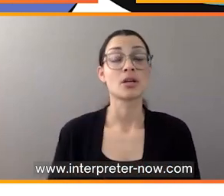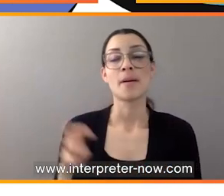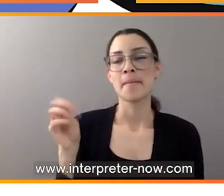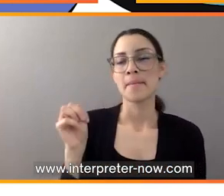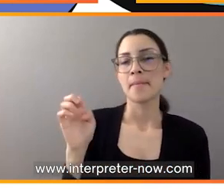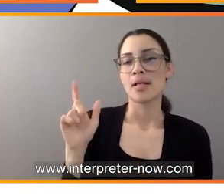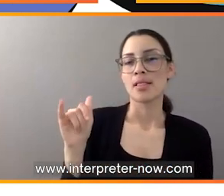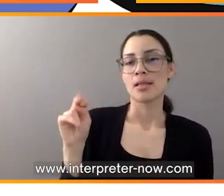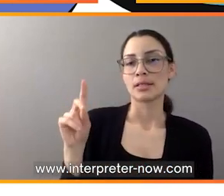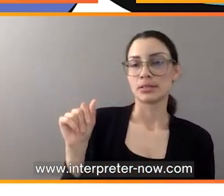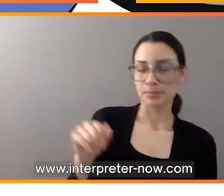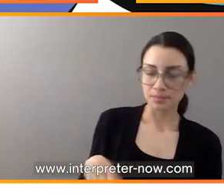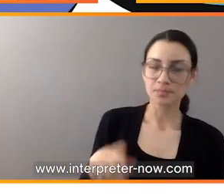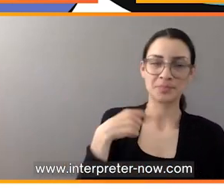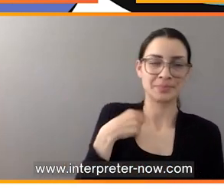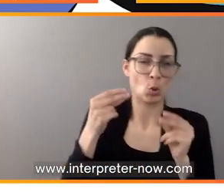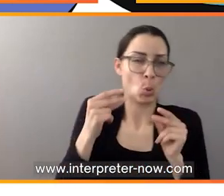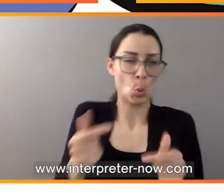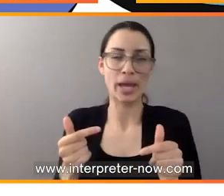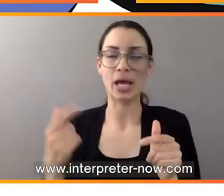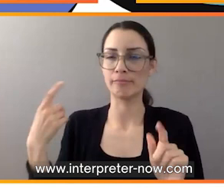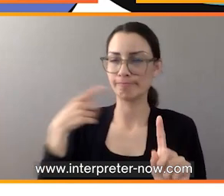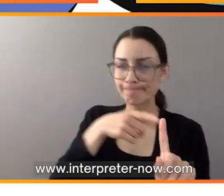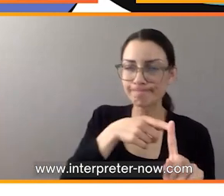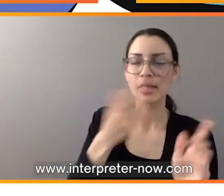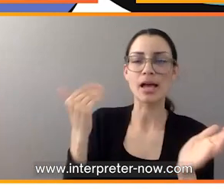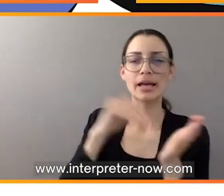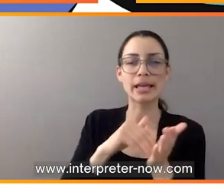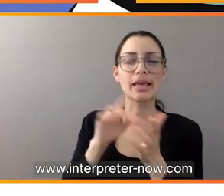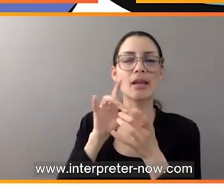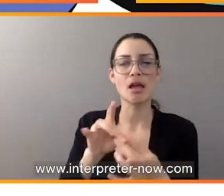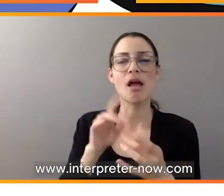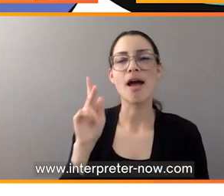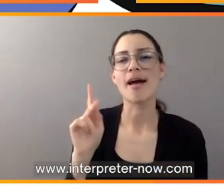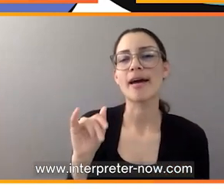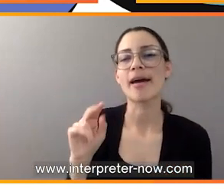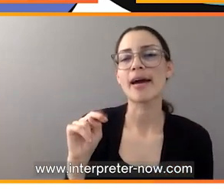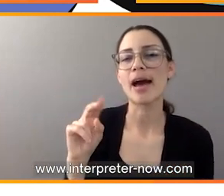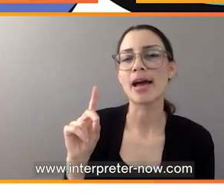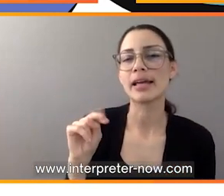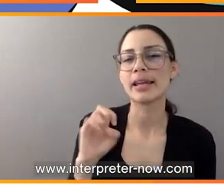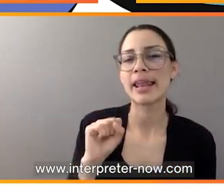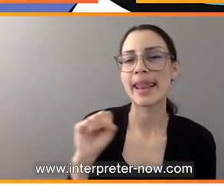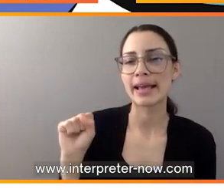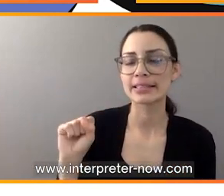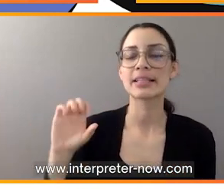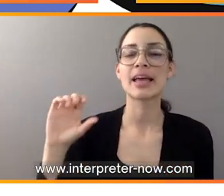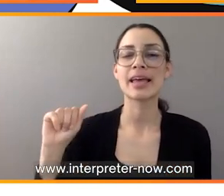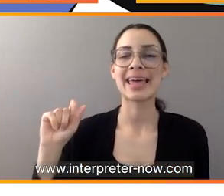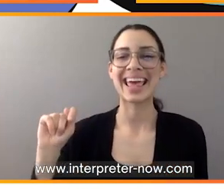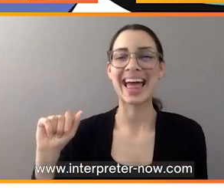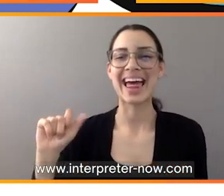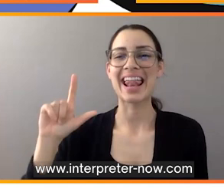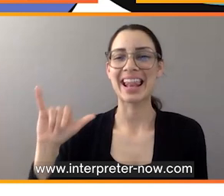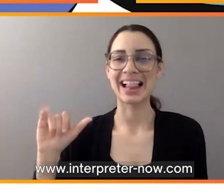through the hard times, right? And yeah, times of uncertainty. Yeah. And I want to circle back just quickly on